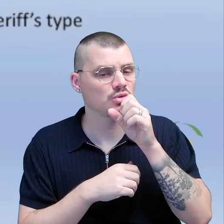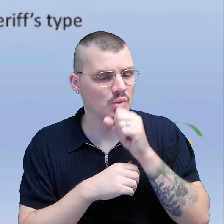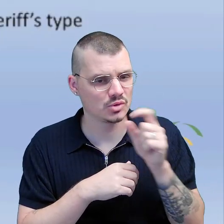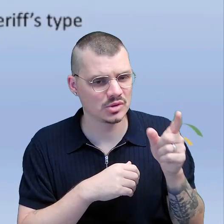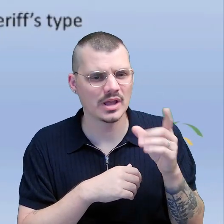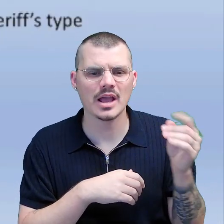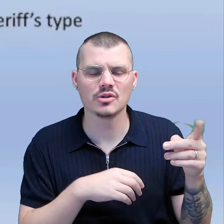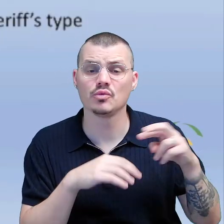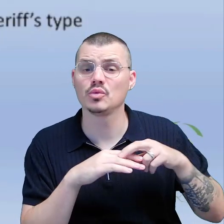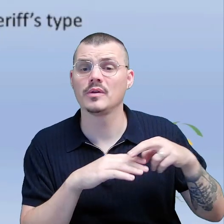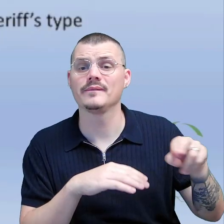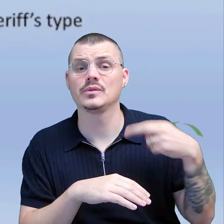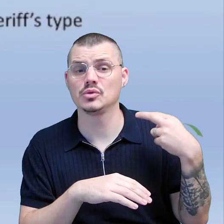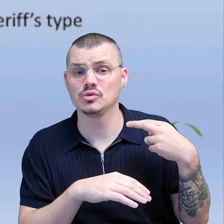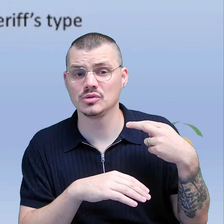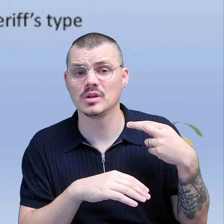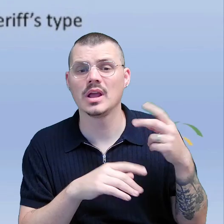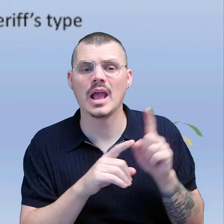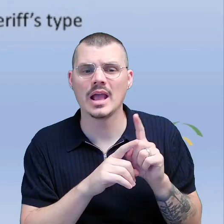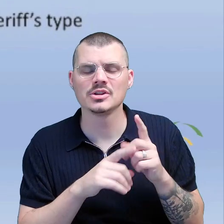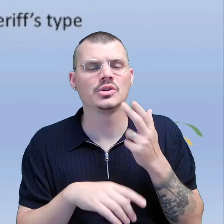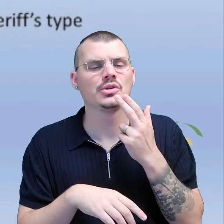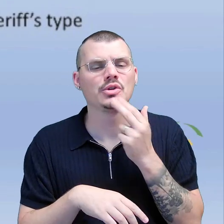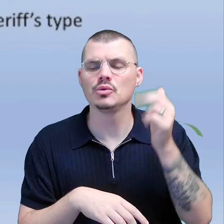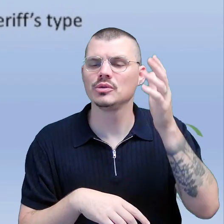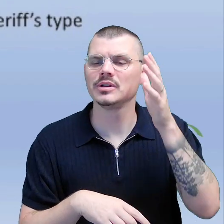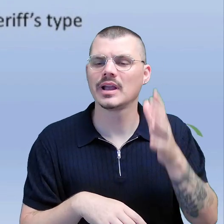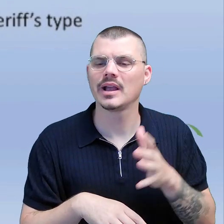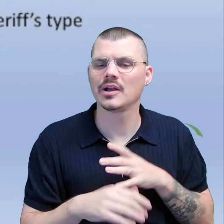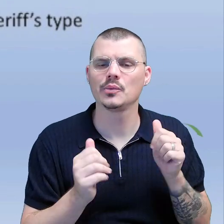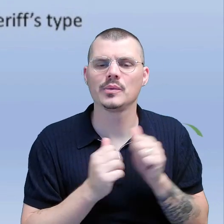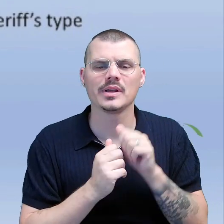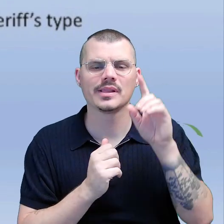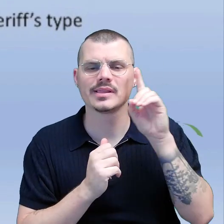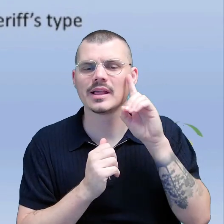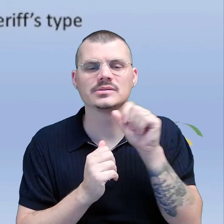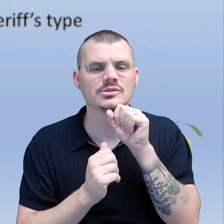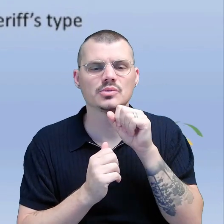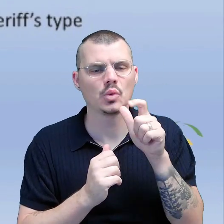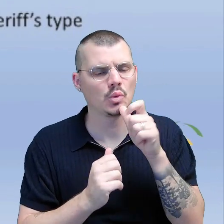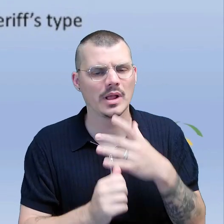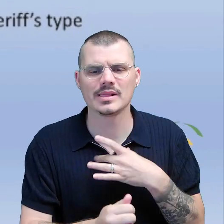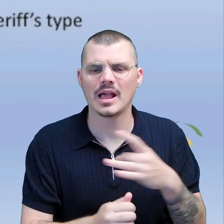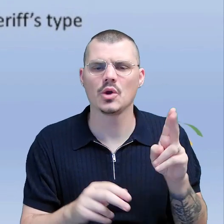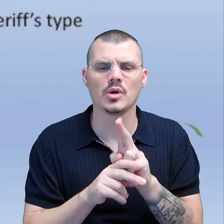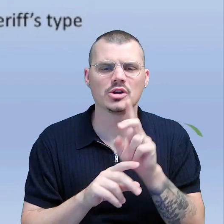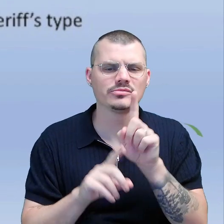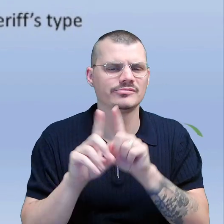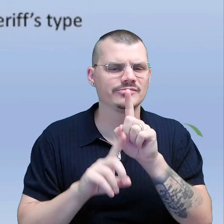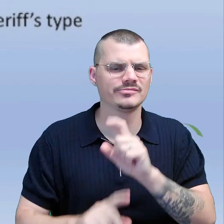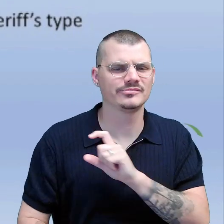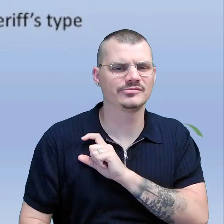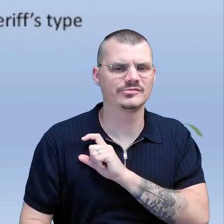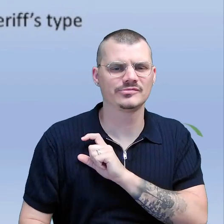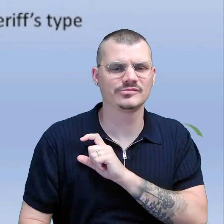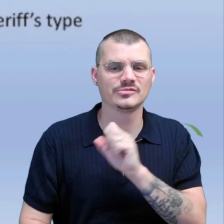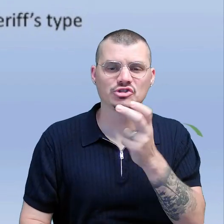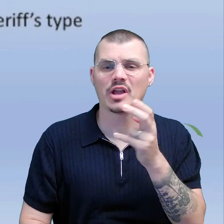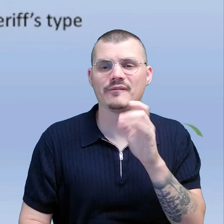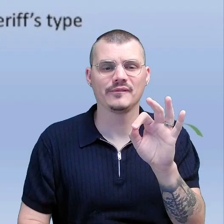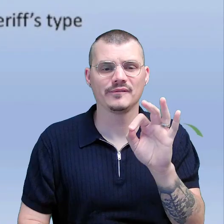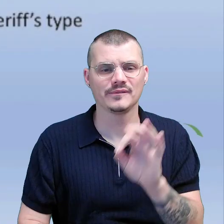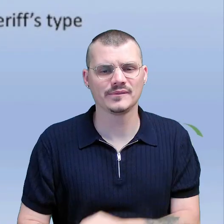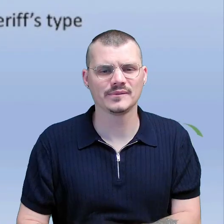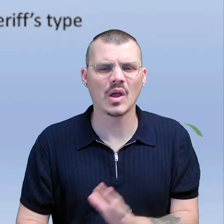82 years old, and he was referred as a cute guy with Down syndrome who likes to wear a sheriff's